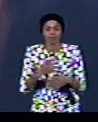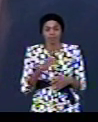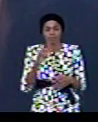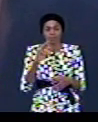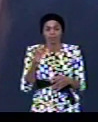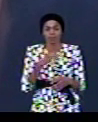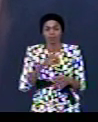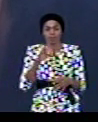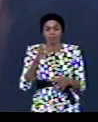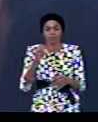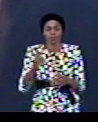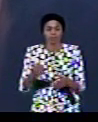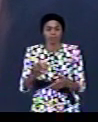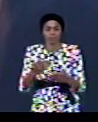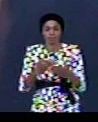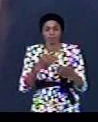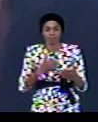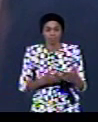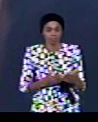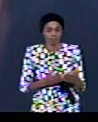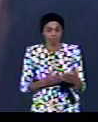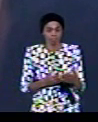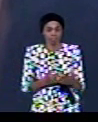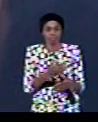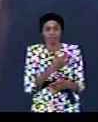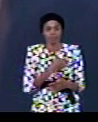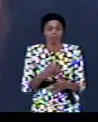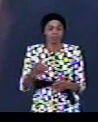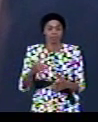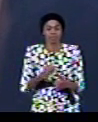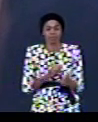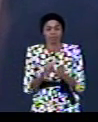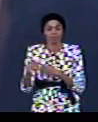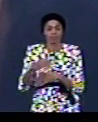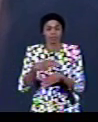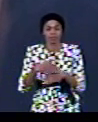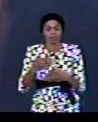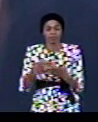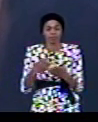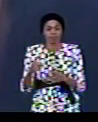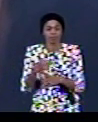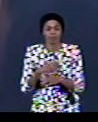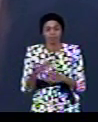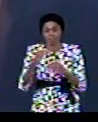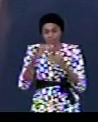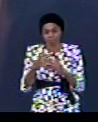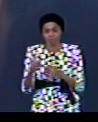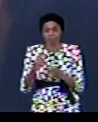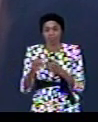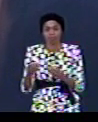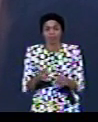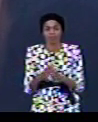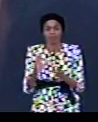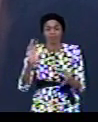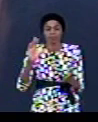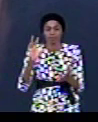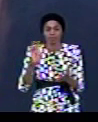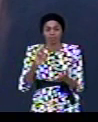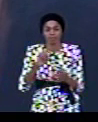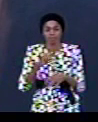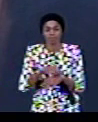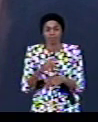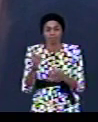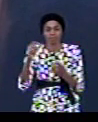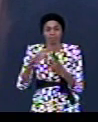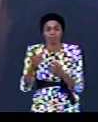and Joseph hindermost. And he passed over before them, and bowed himself to the ground 7 times,